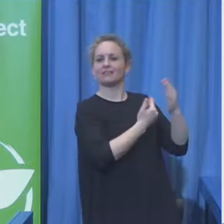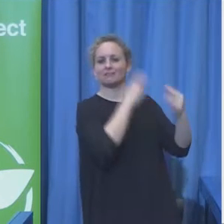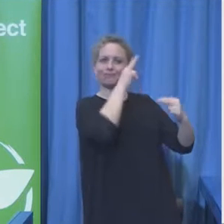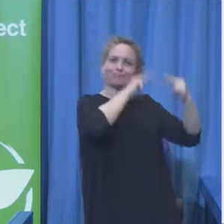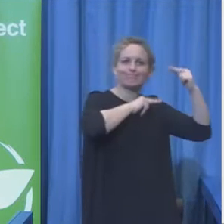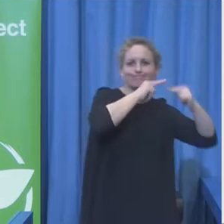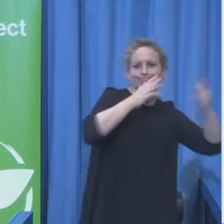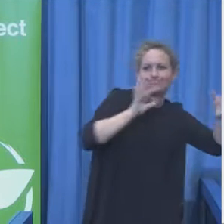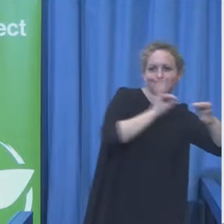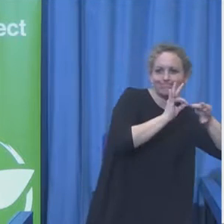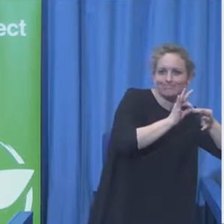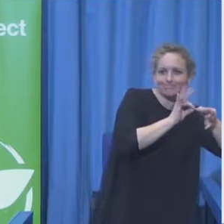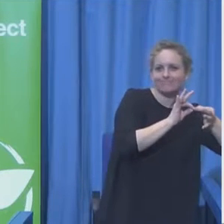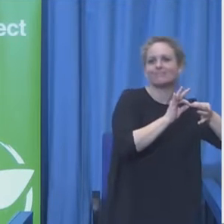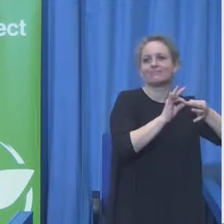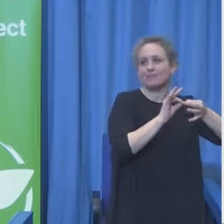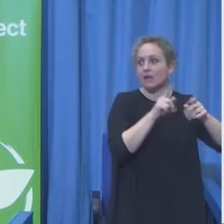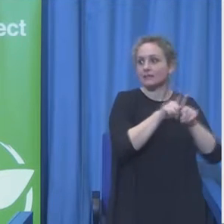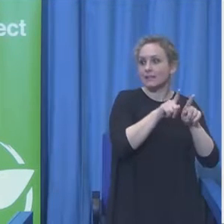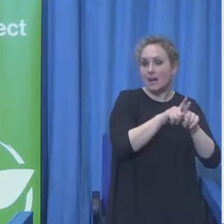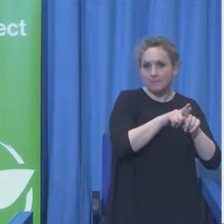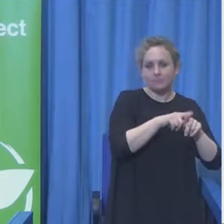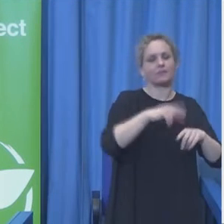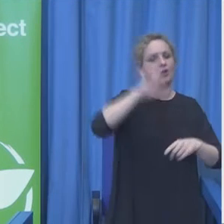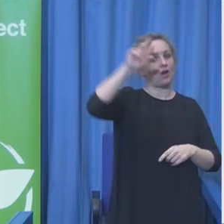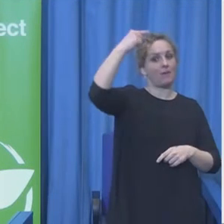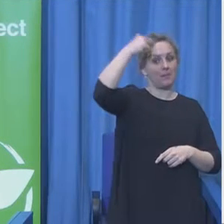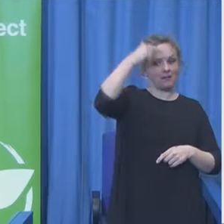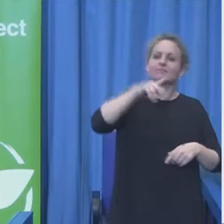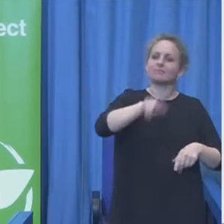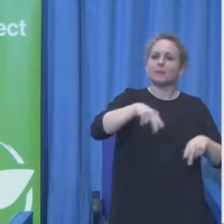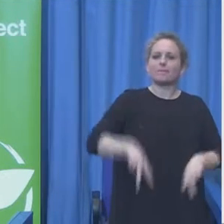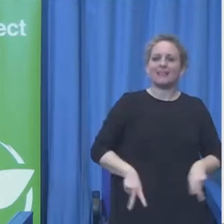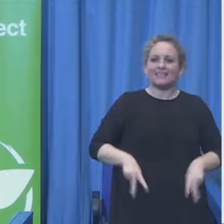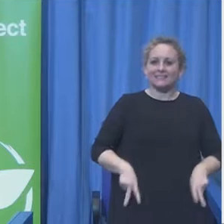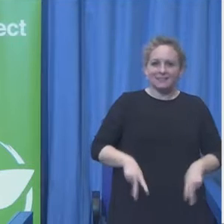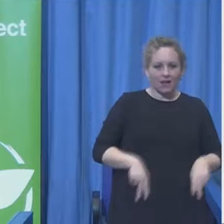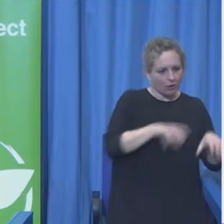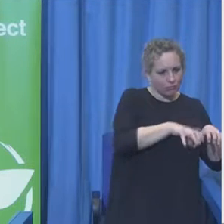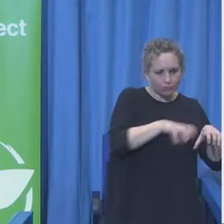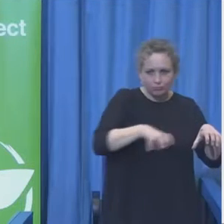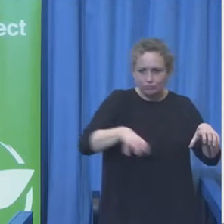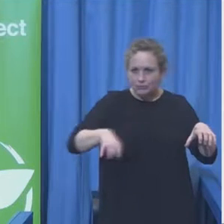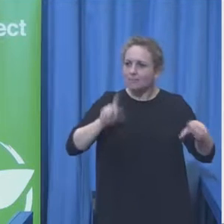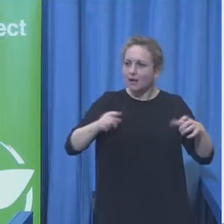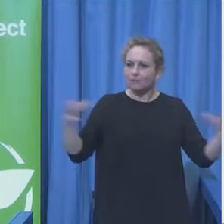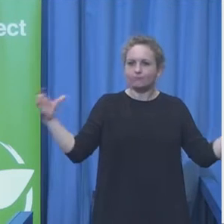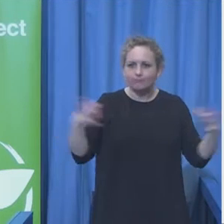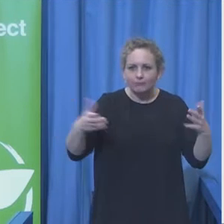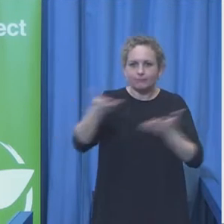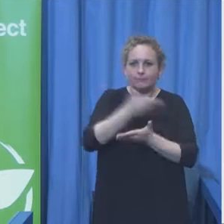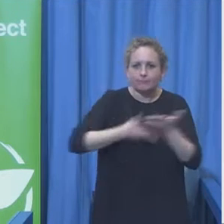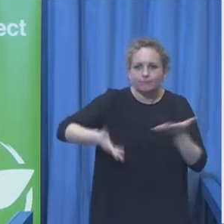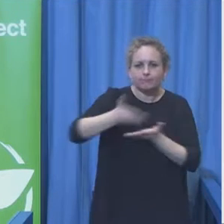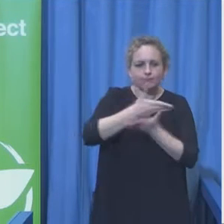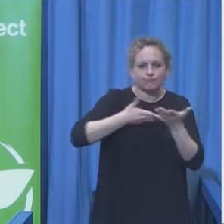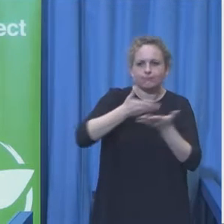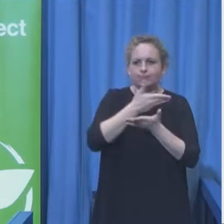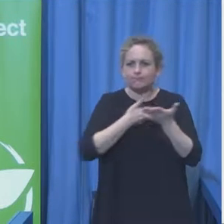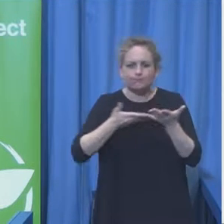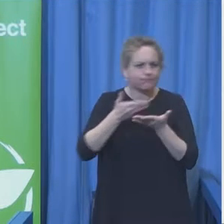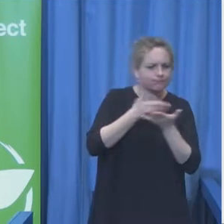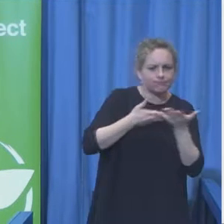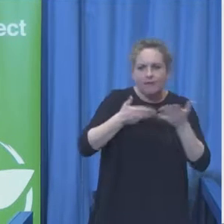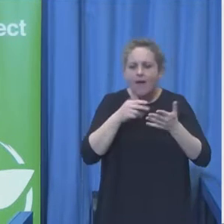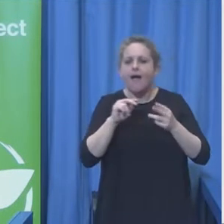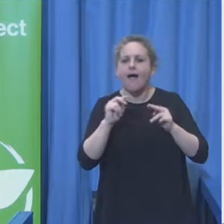those recommendations go to the General Assembly, where all members of the UN discuss, and then they decide what are the next